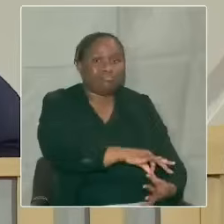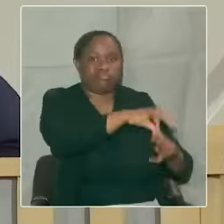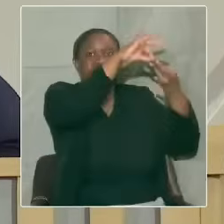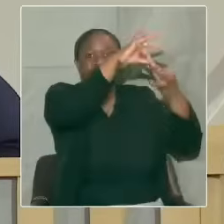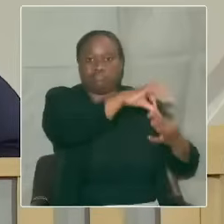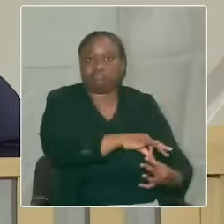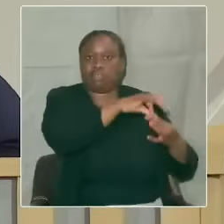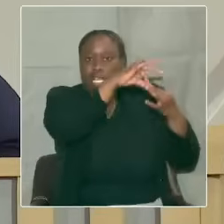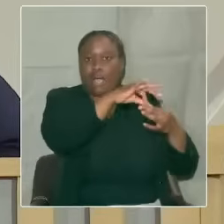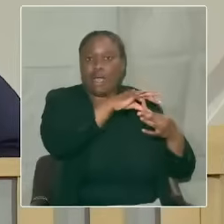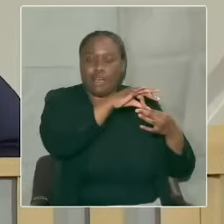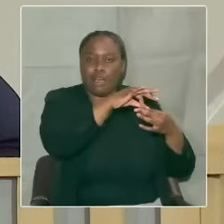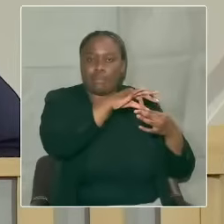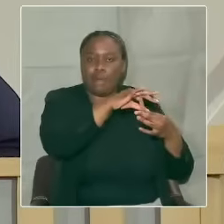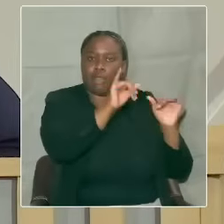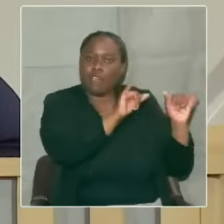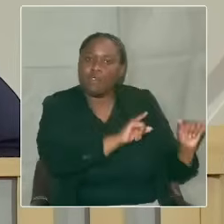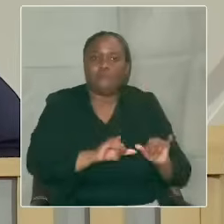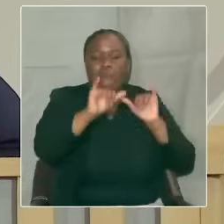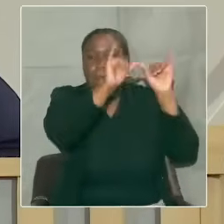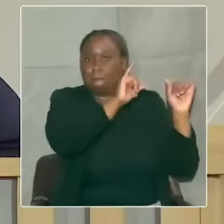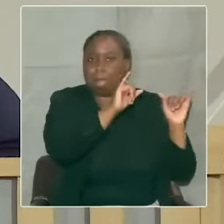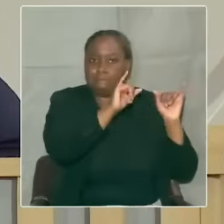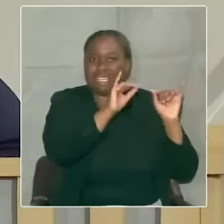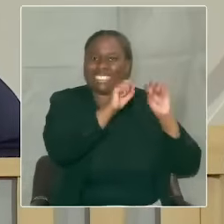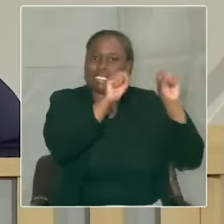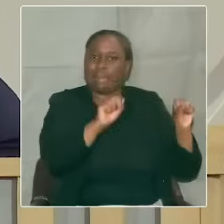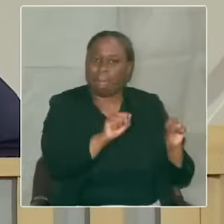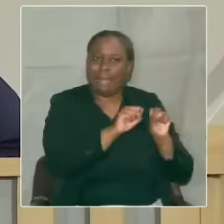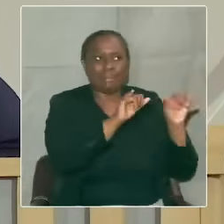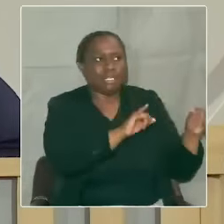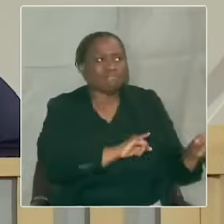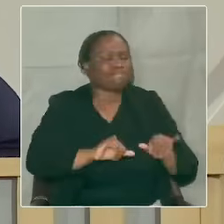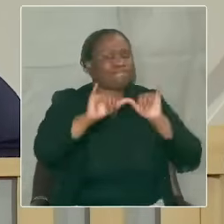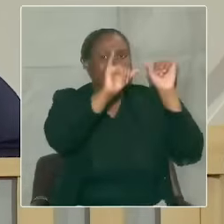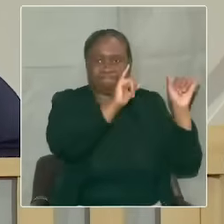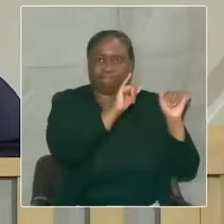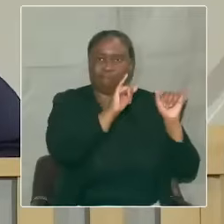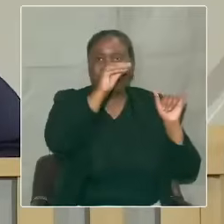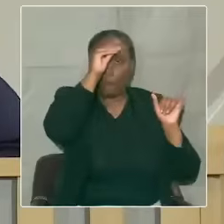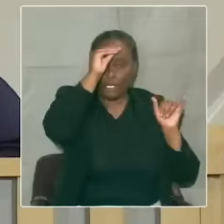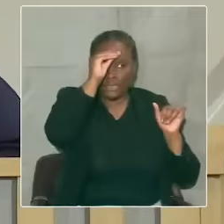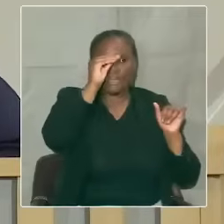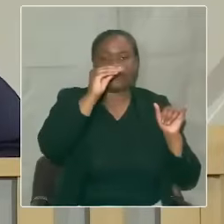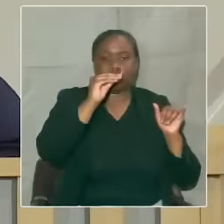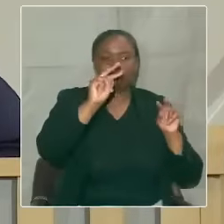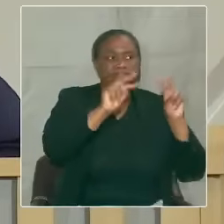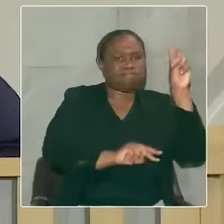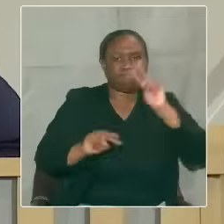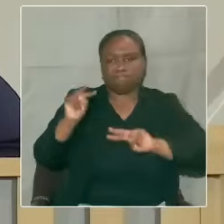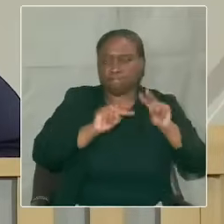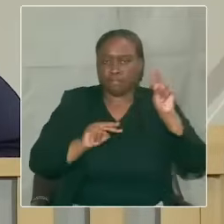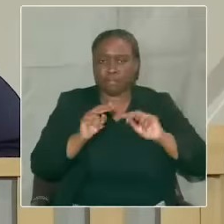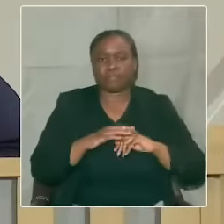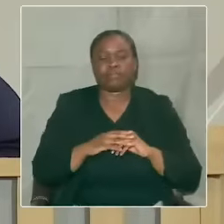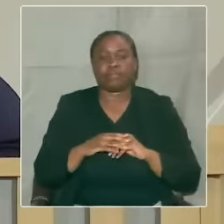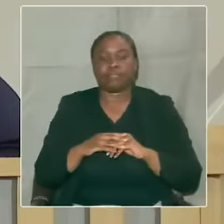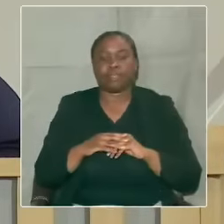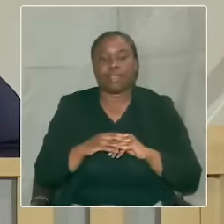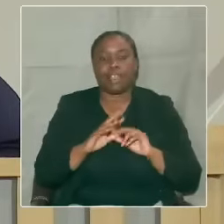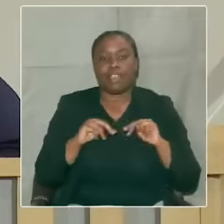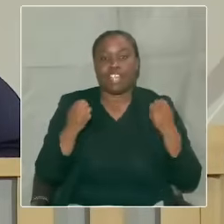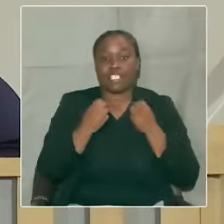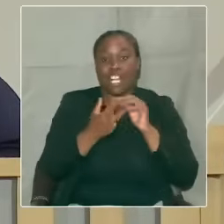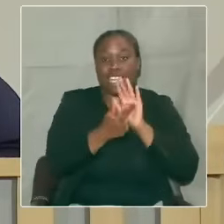policing. Section 205(2) of the Constitution provides that national legislation must establish